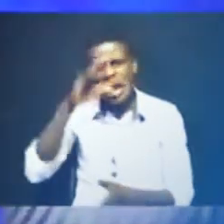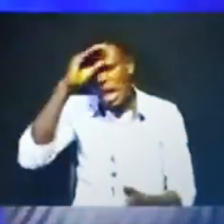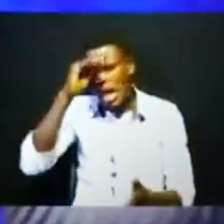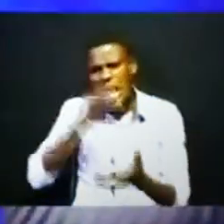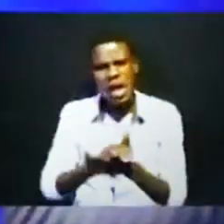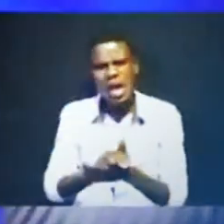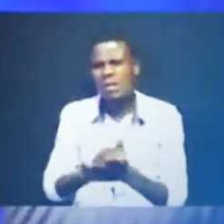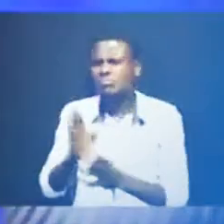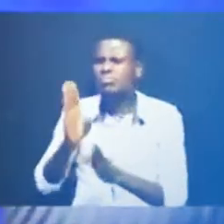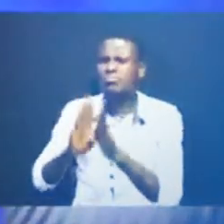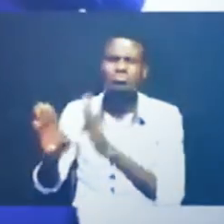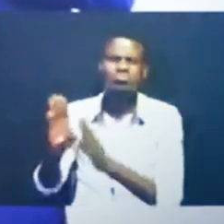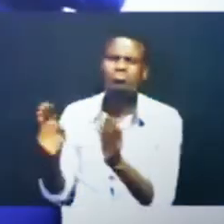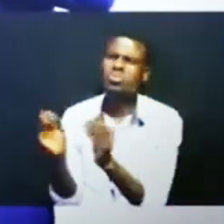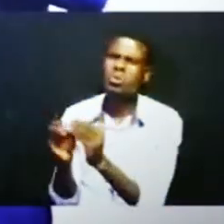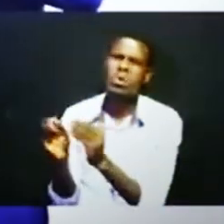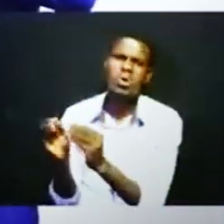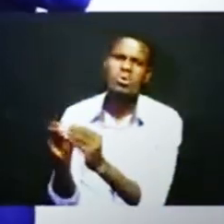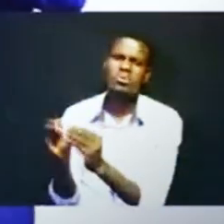Man